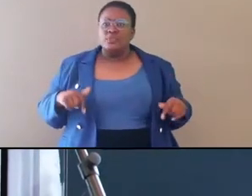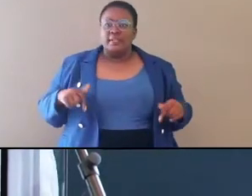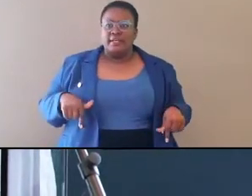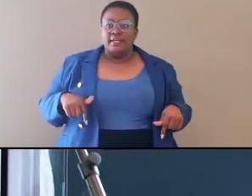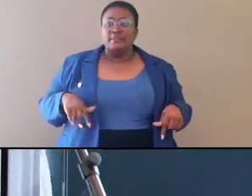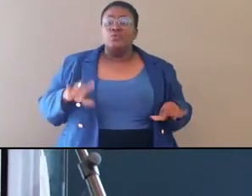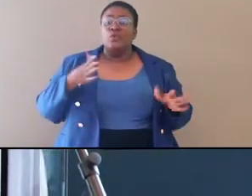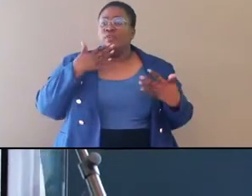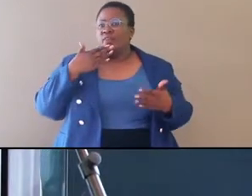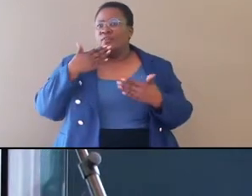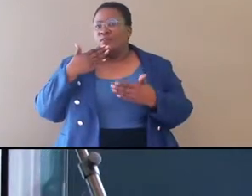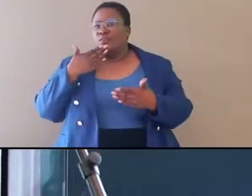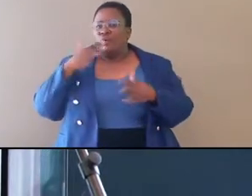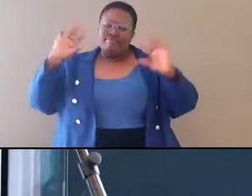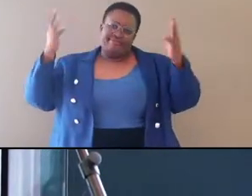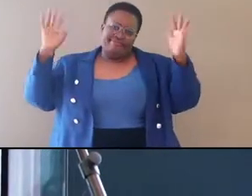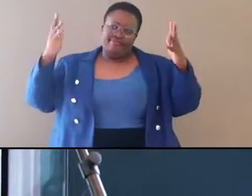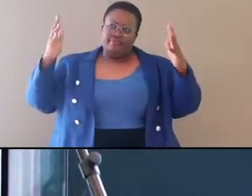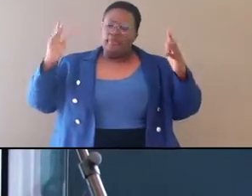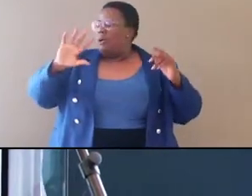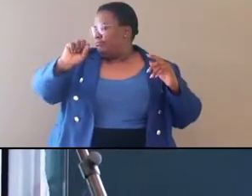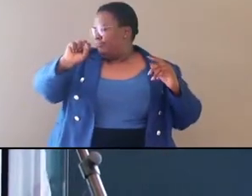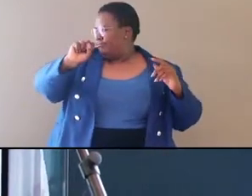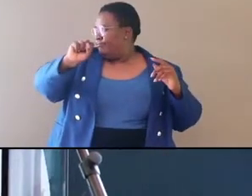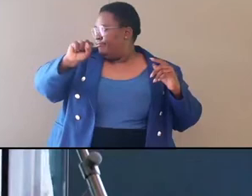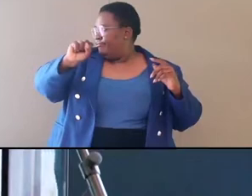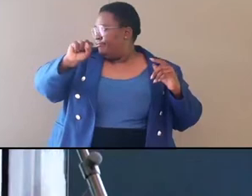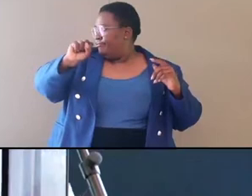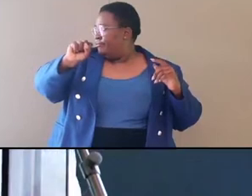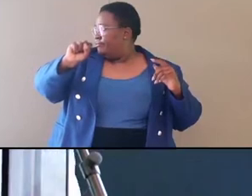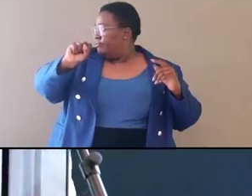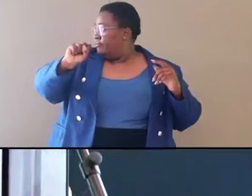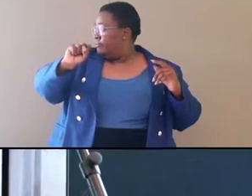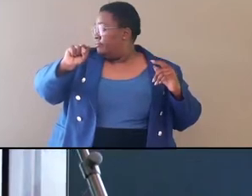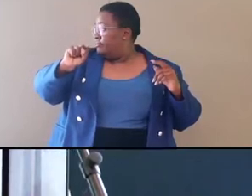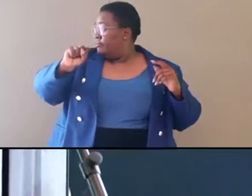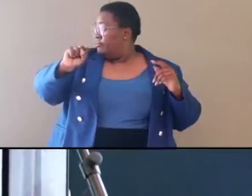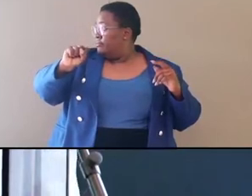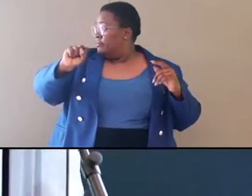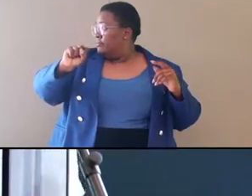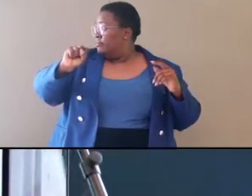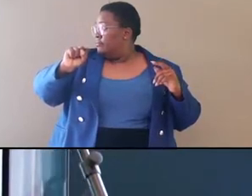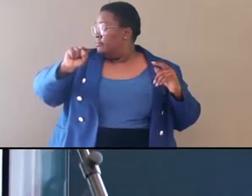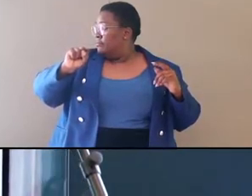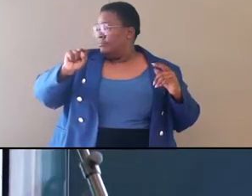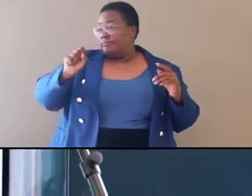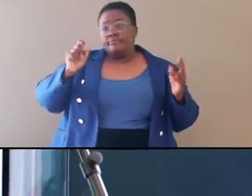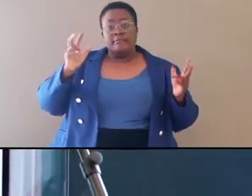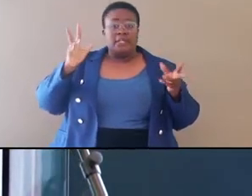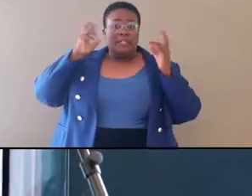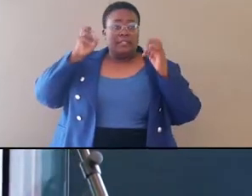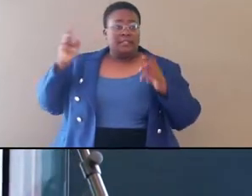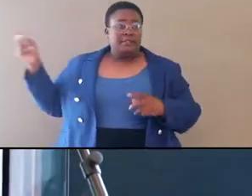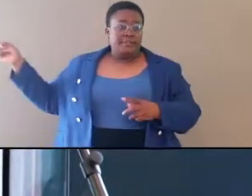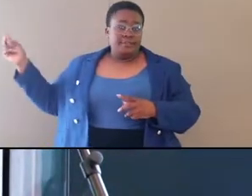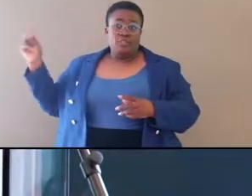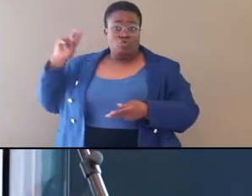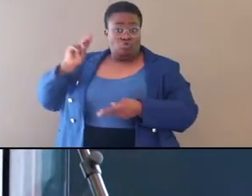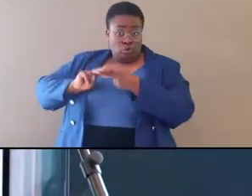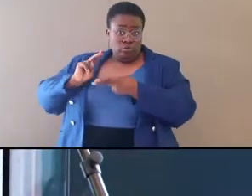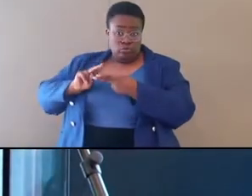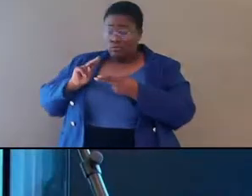thank you very much. Give yourselves a hand. Oh, sorry, they said I must wait. You've got the message? Okay, let's listen to the message. It's very short.